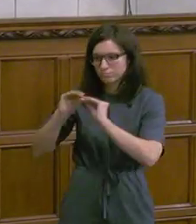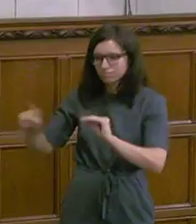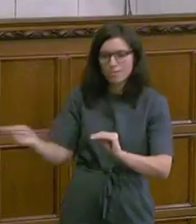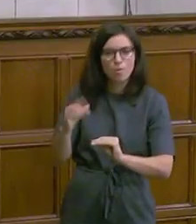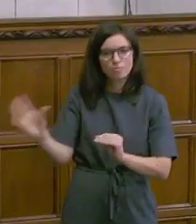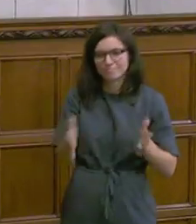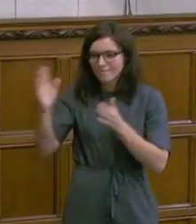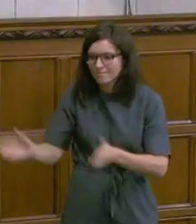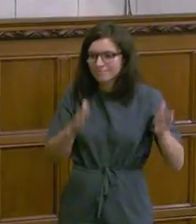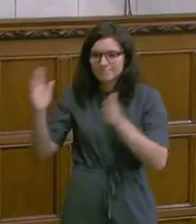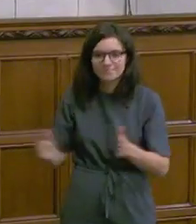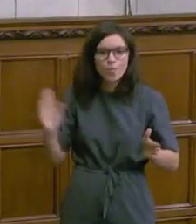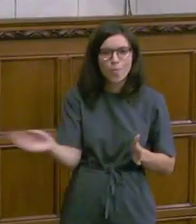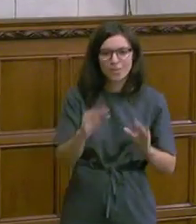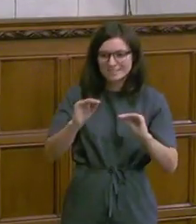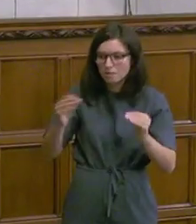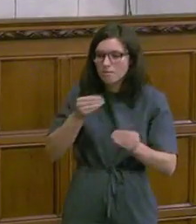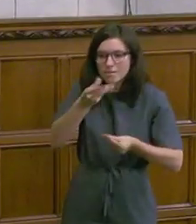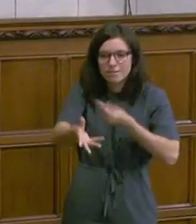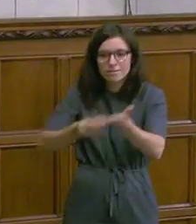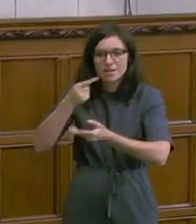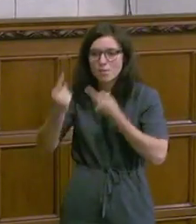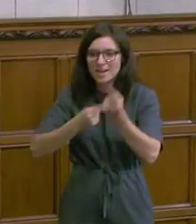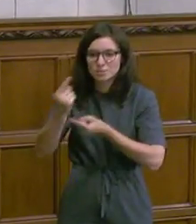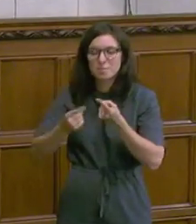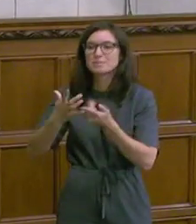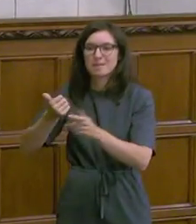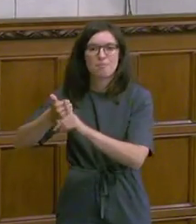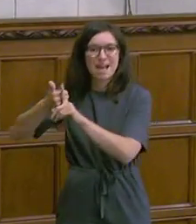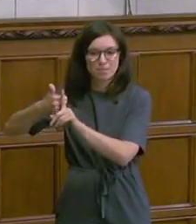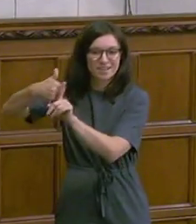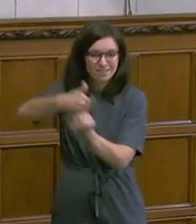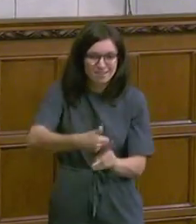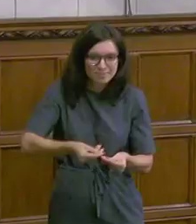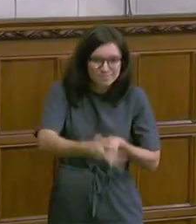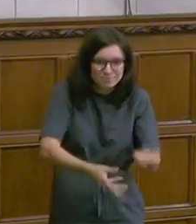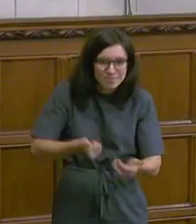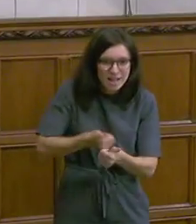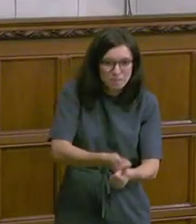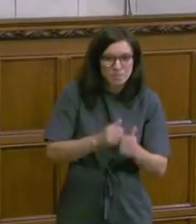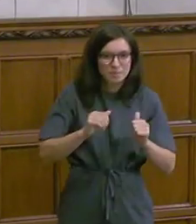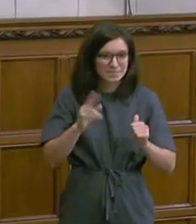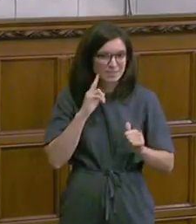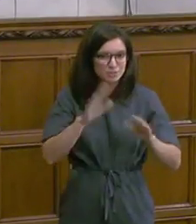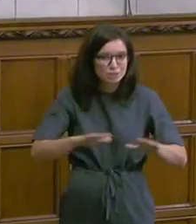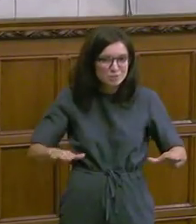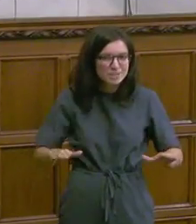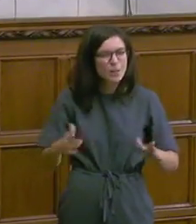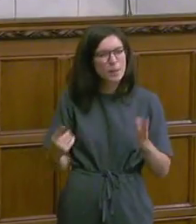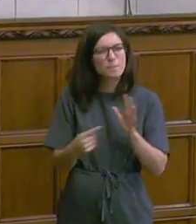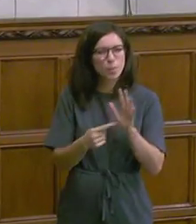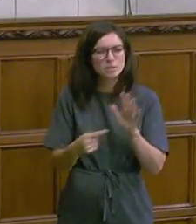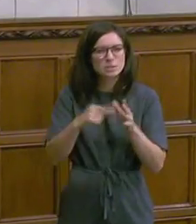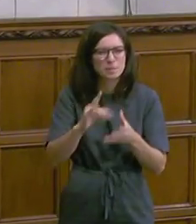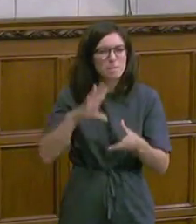teachers to help the children to integrate as well. So it's a dual support, and we have to remember that as well. It's not just about being heard, it's about being part of the group of